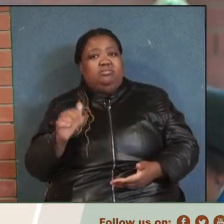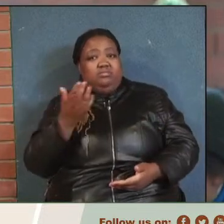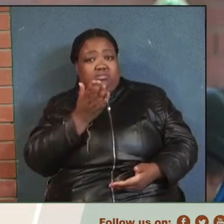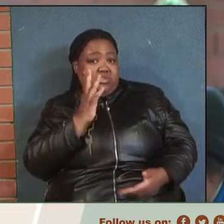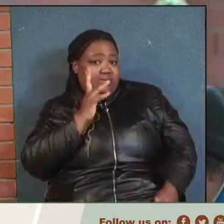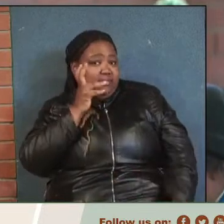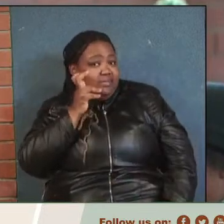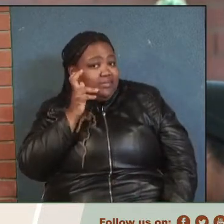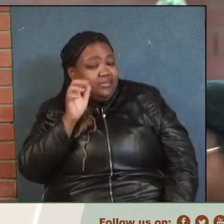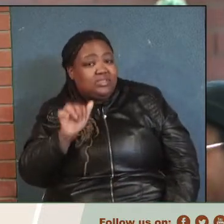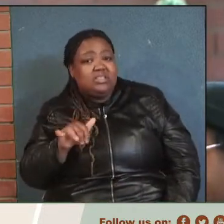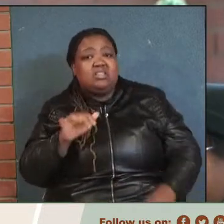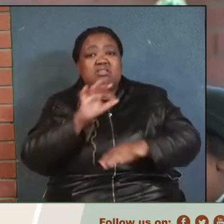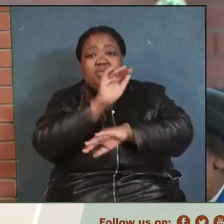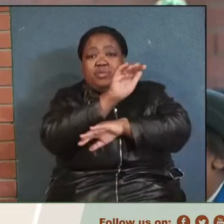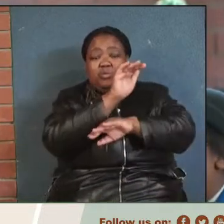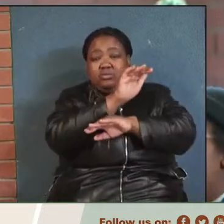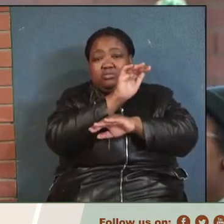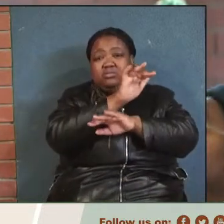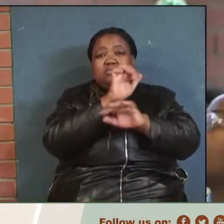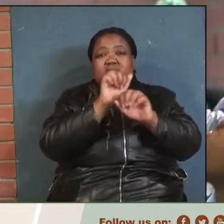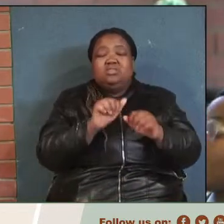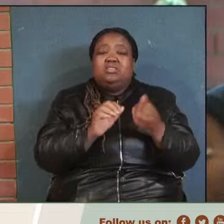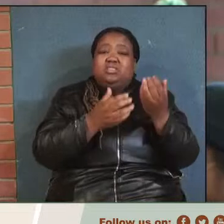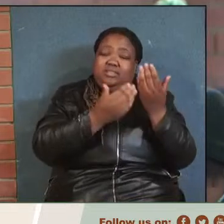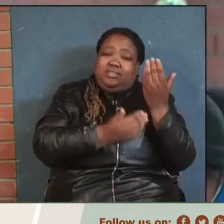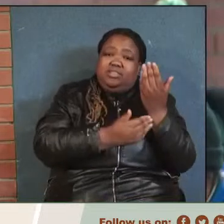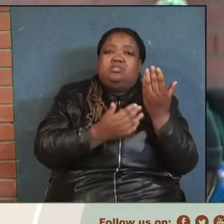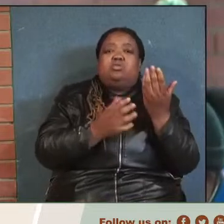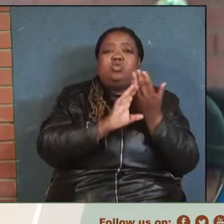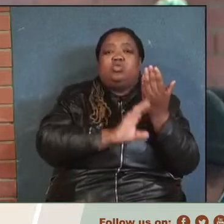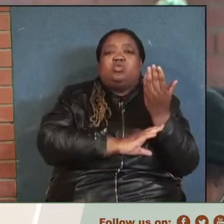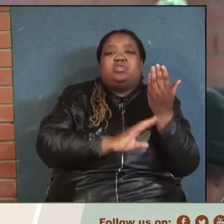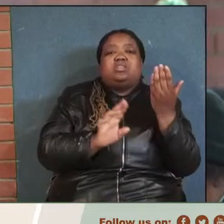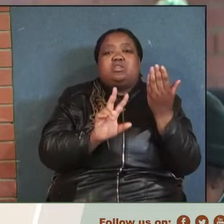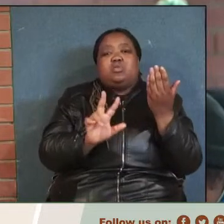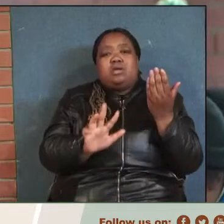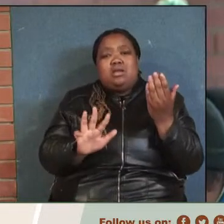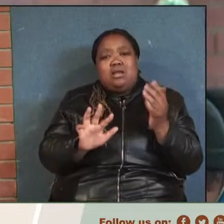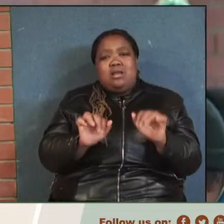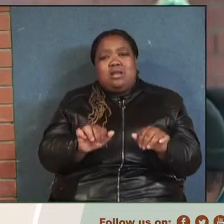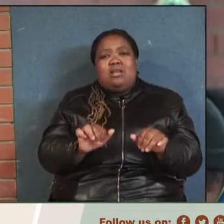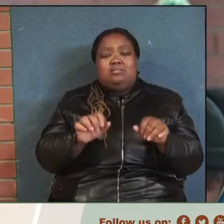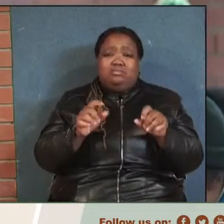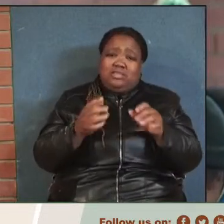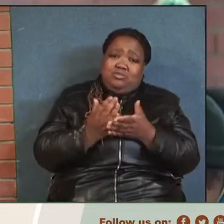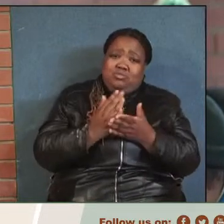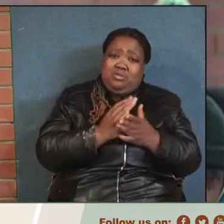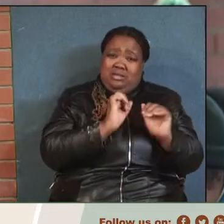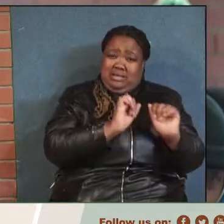Children of foreign national, they're right in Section 29, Subsection 1, Article A. That right states that